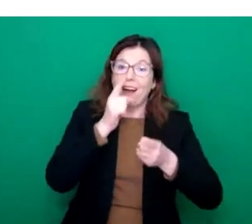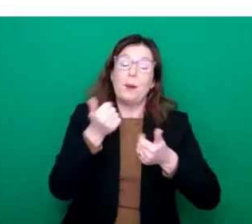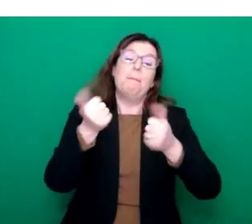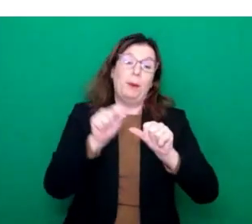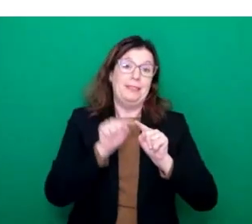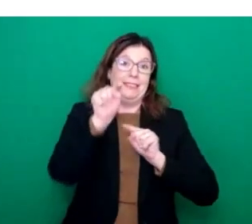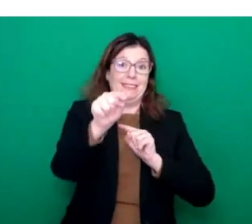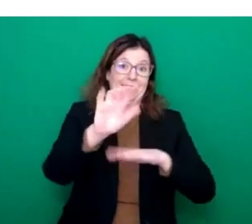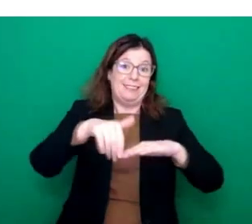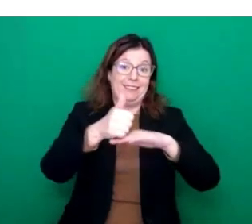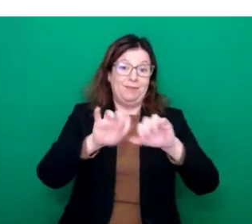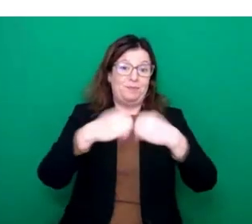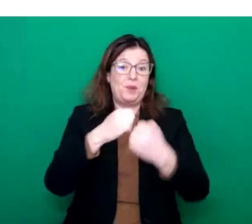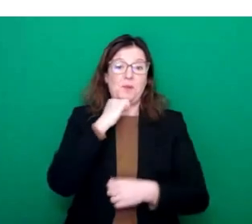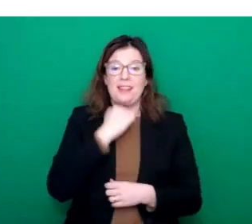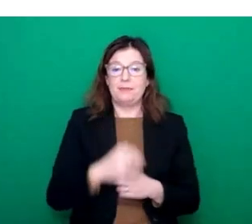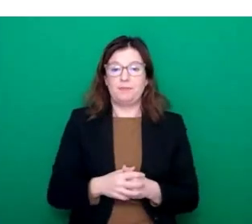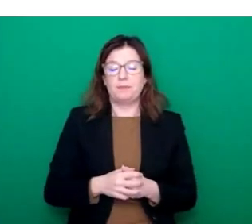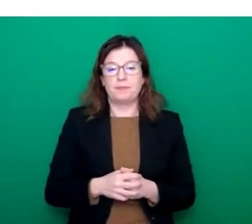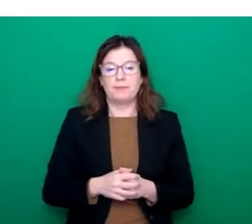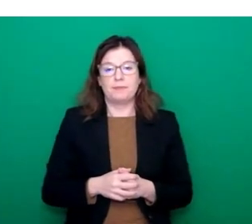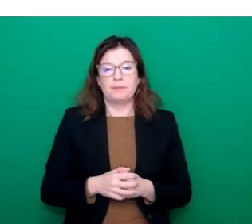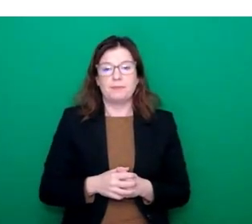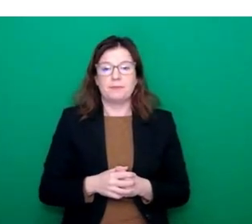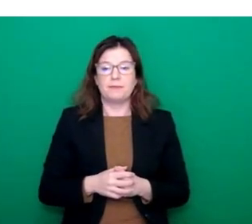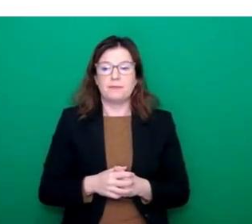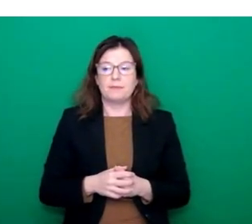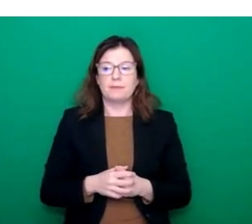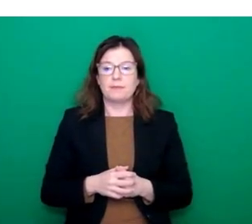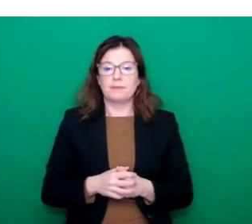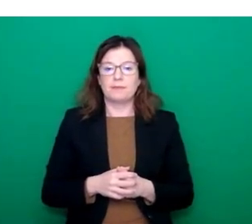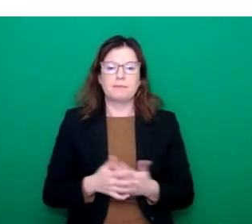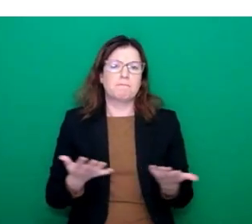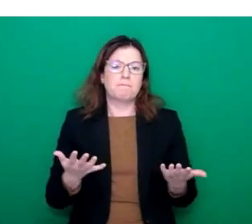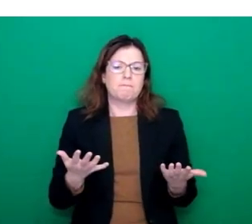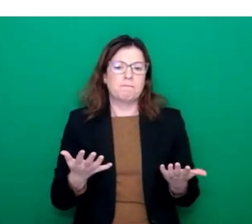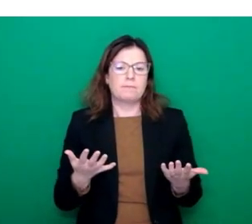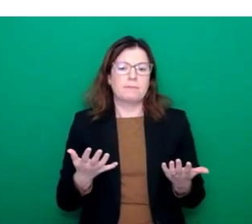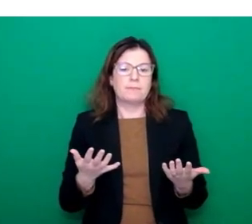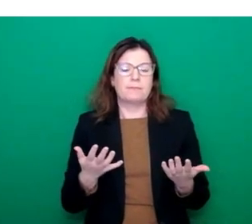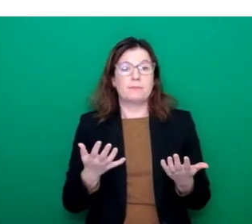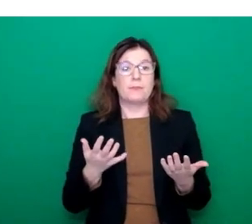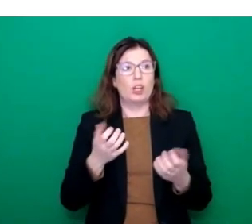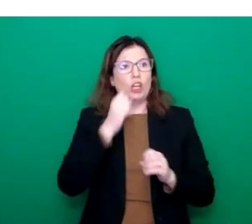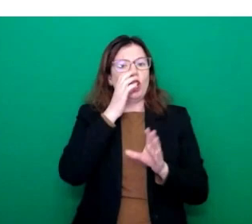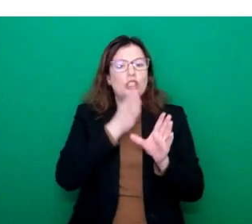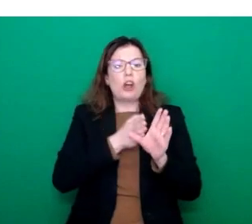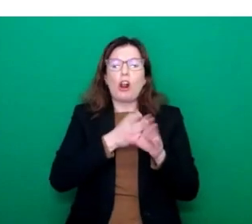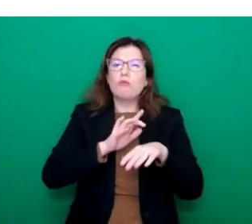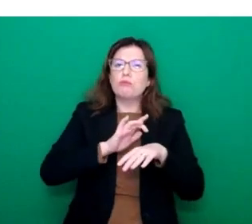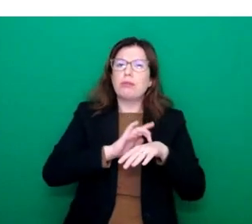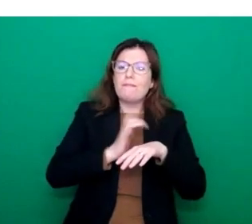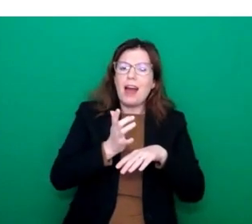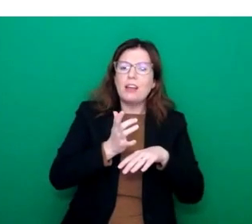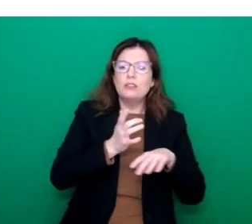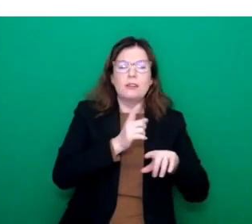So just reflecting then to finish on the diversity and in psychological professions and the melting pot of our